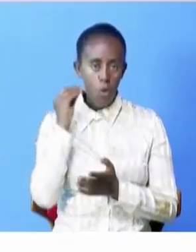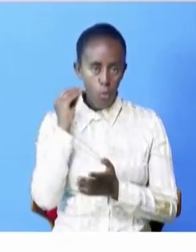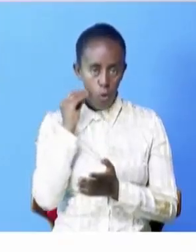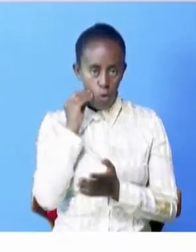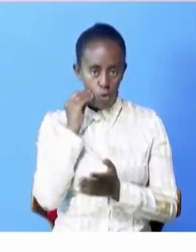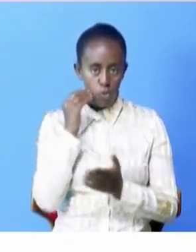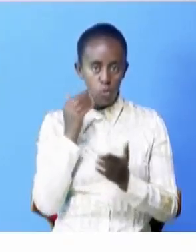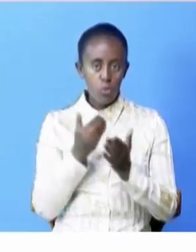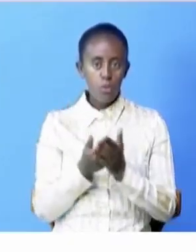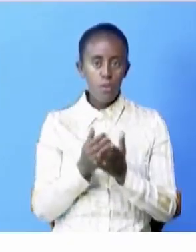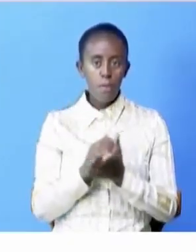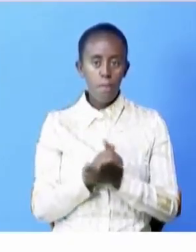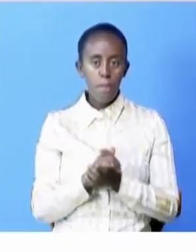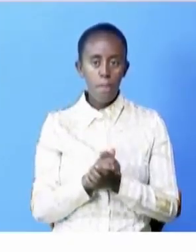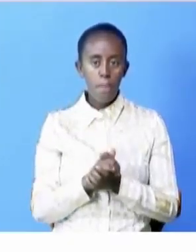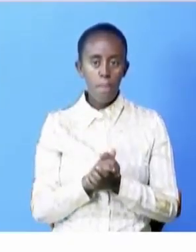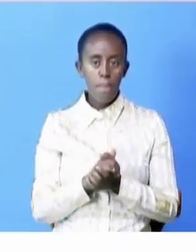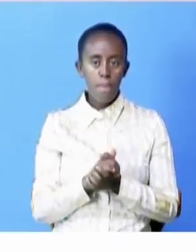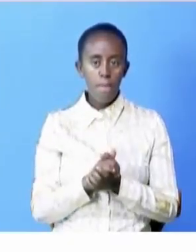soon.